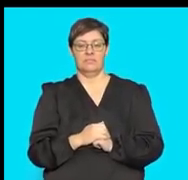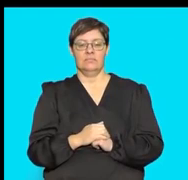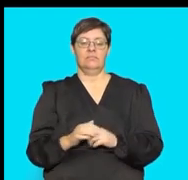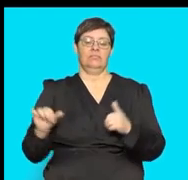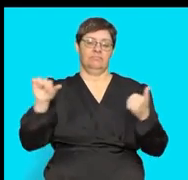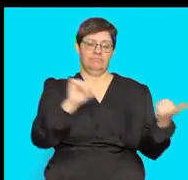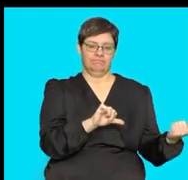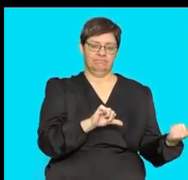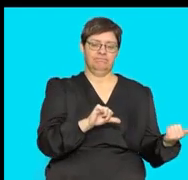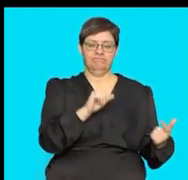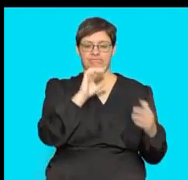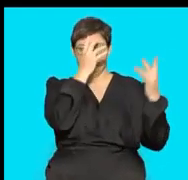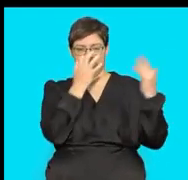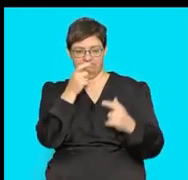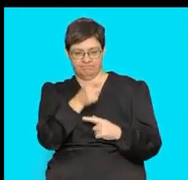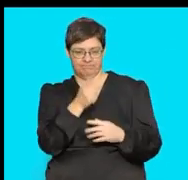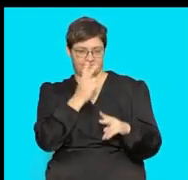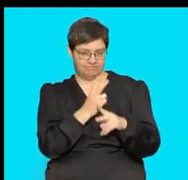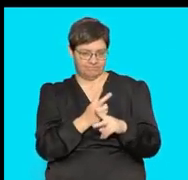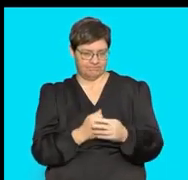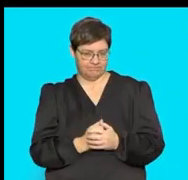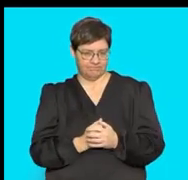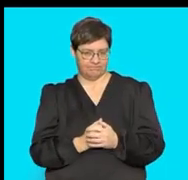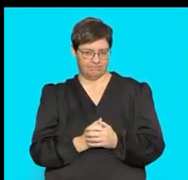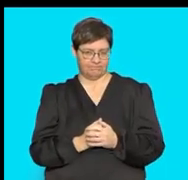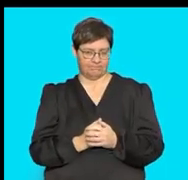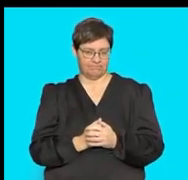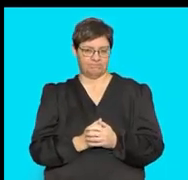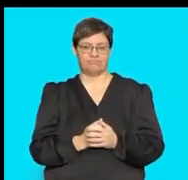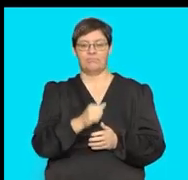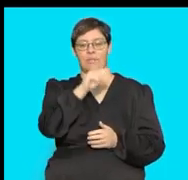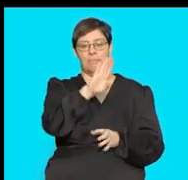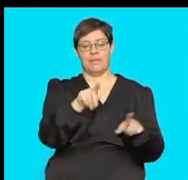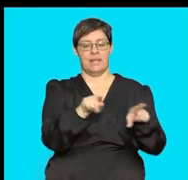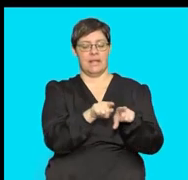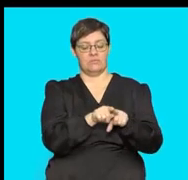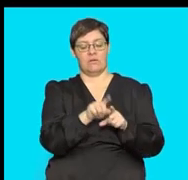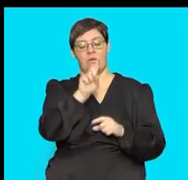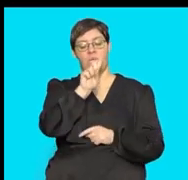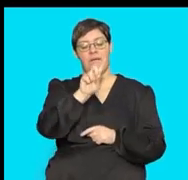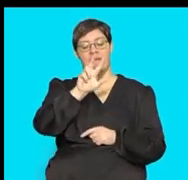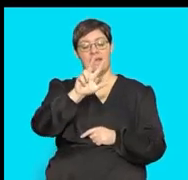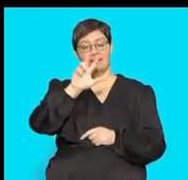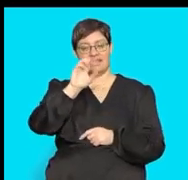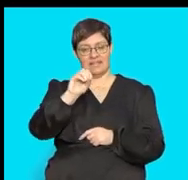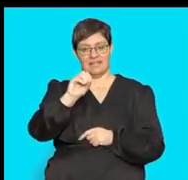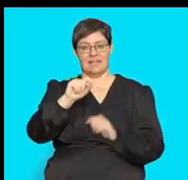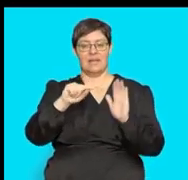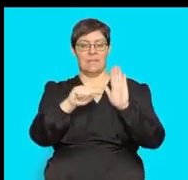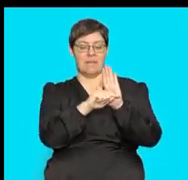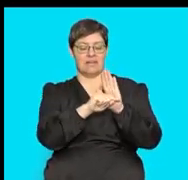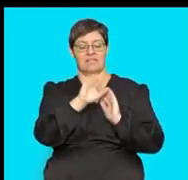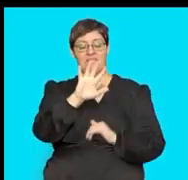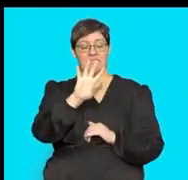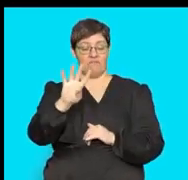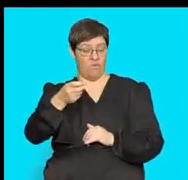Okay, so let's go and calculate angle B now. Okay, so we got to subtract the